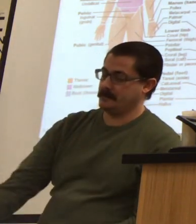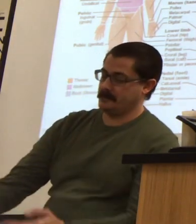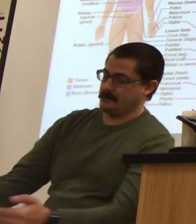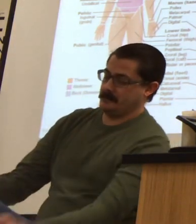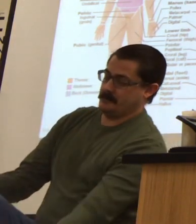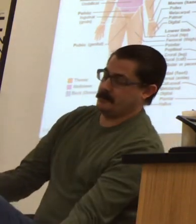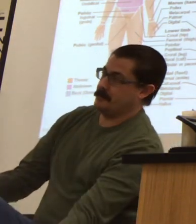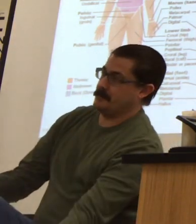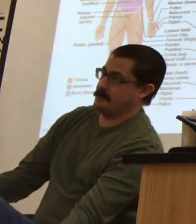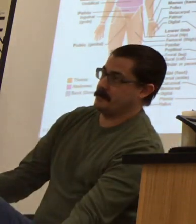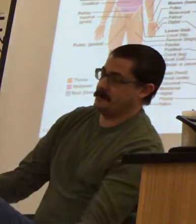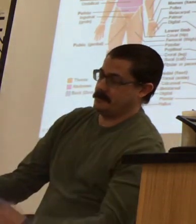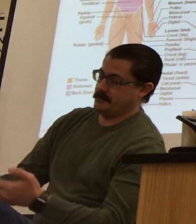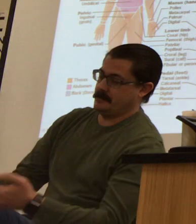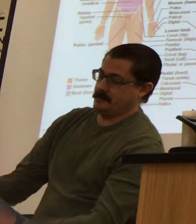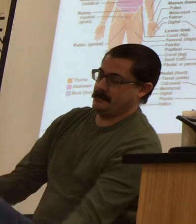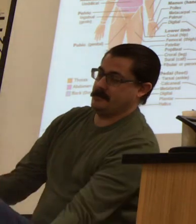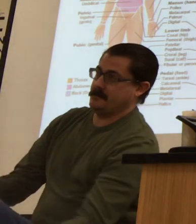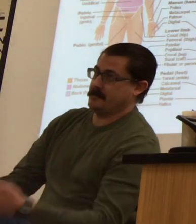ankle.